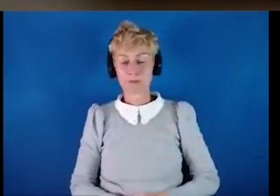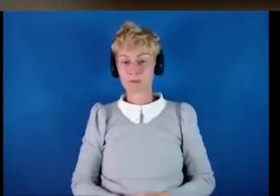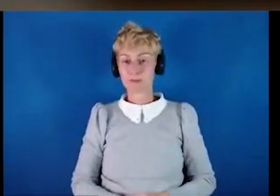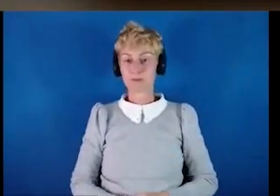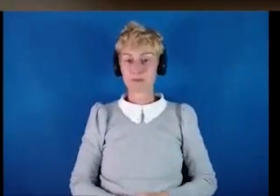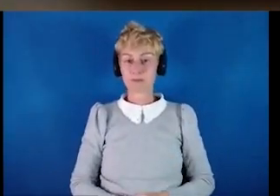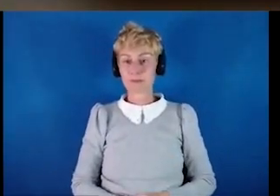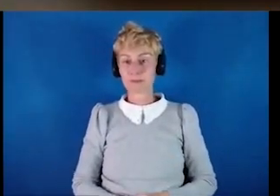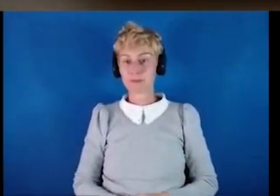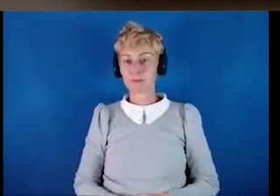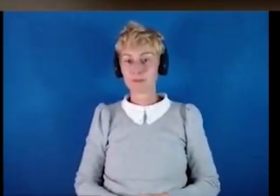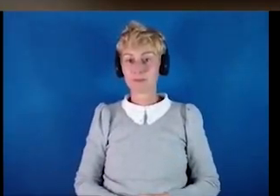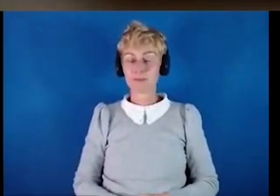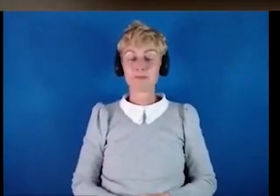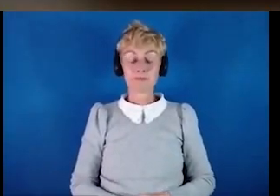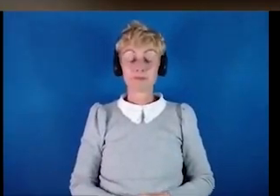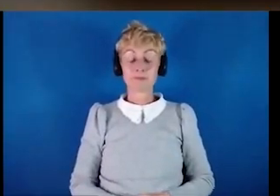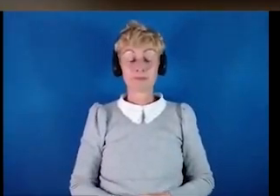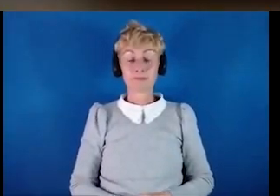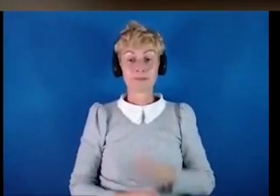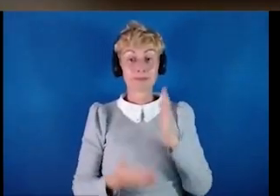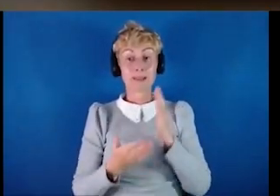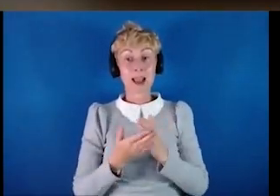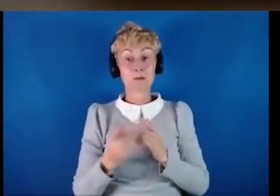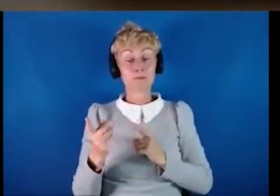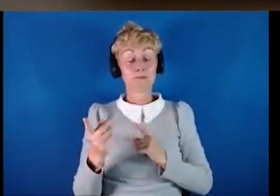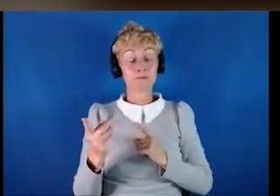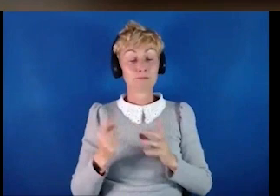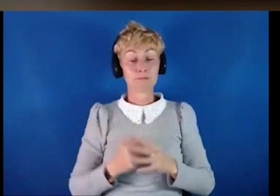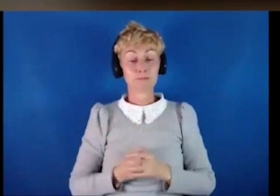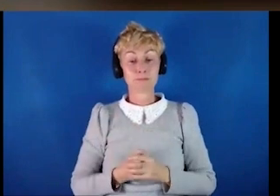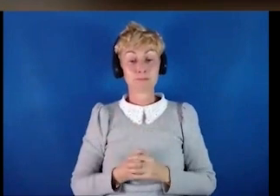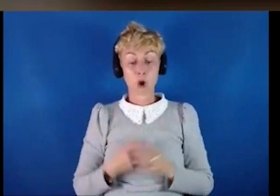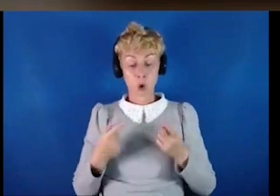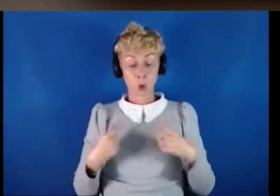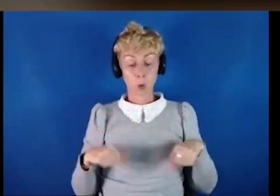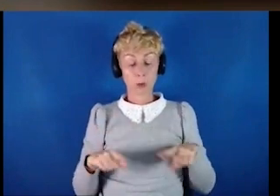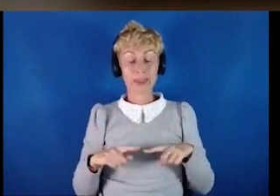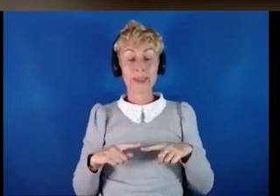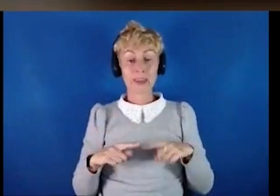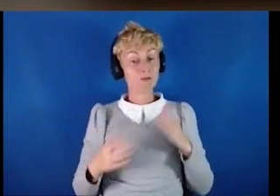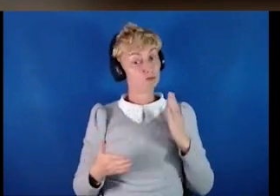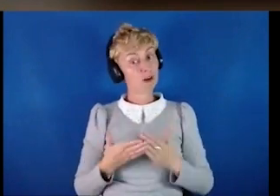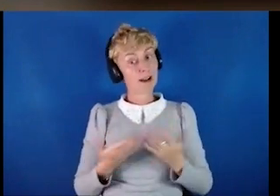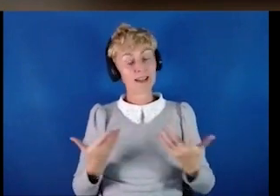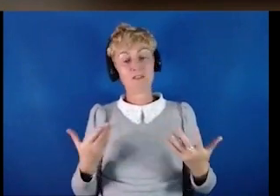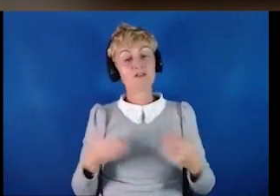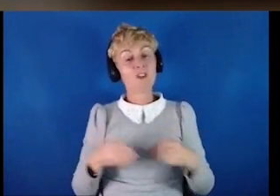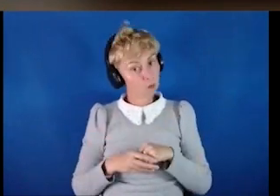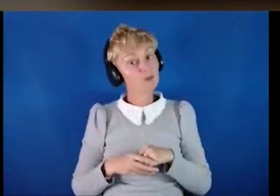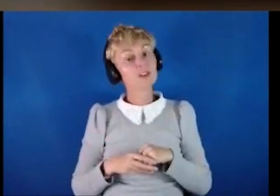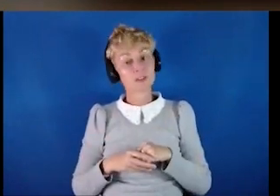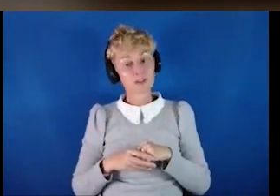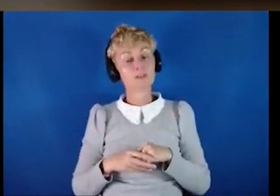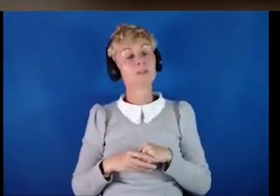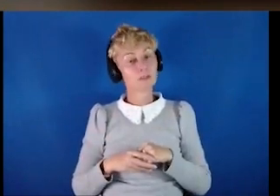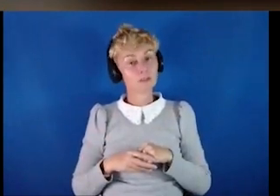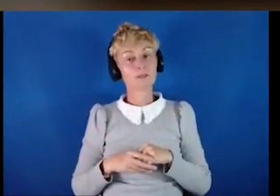Absolutely. In fact, I think it would be fair to say that we were very much involved in